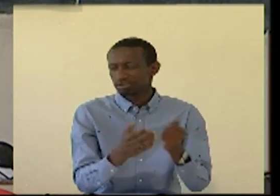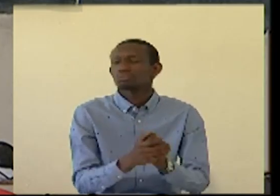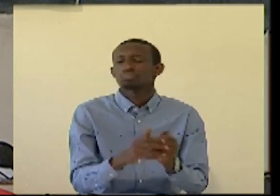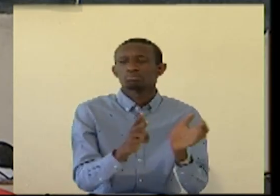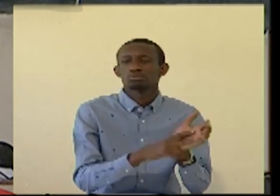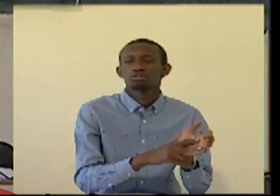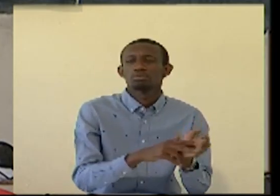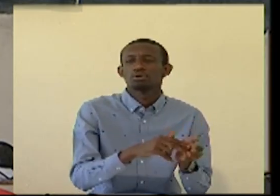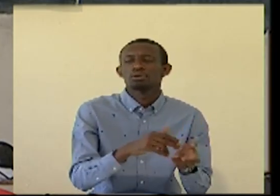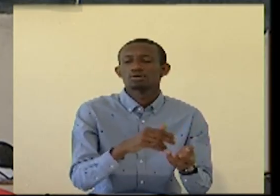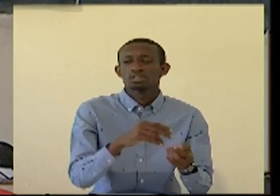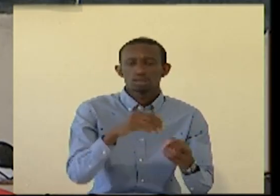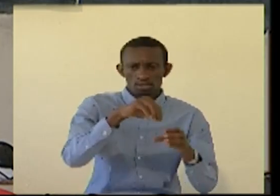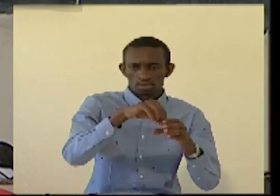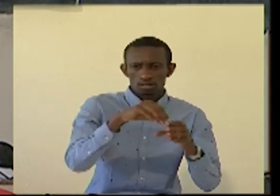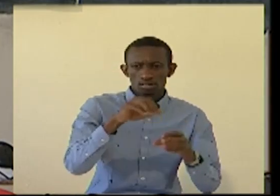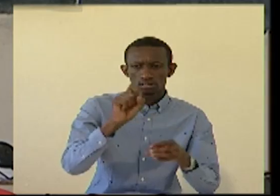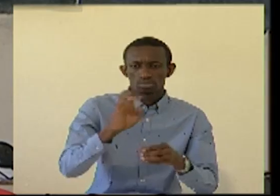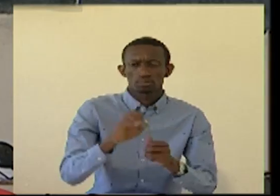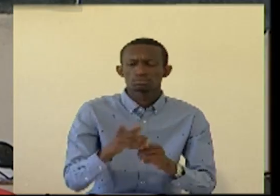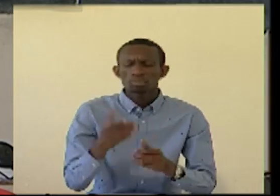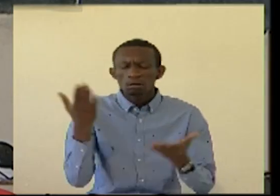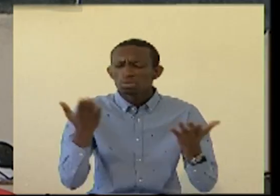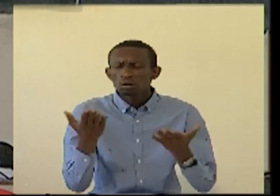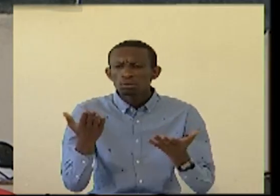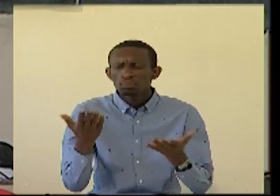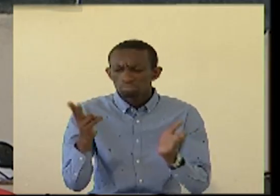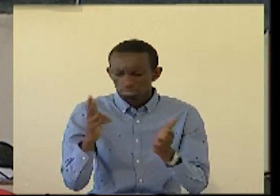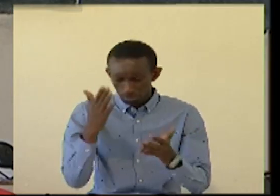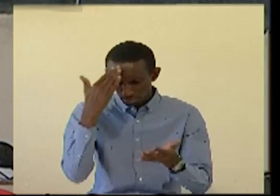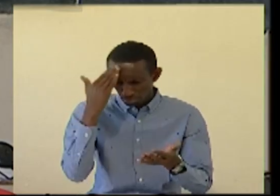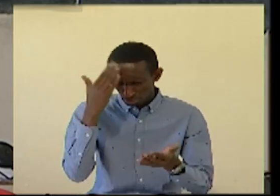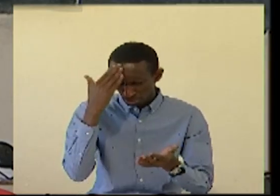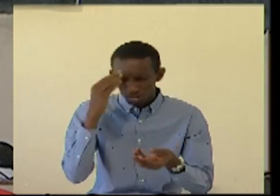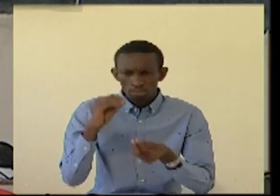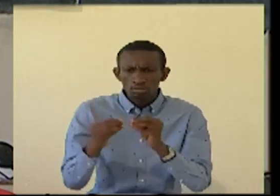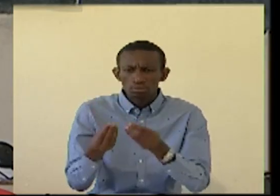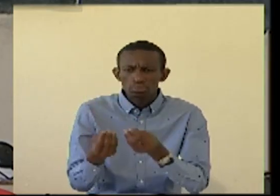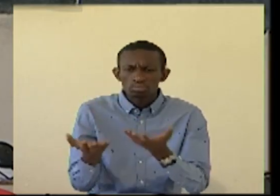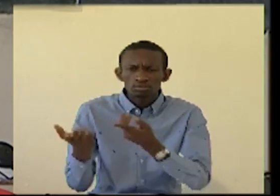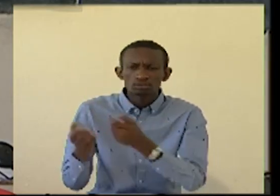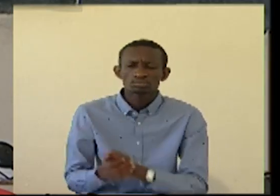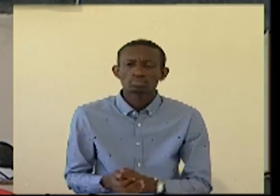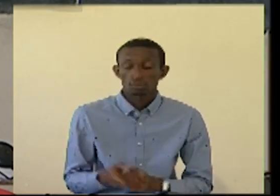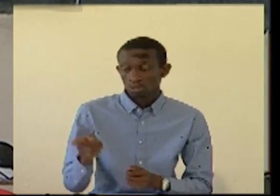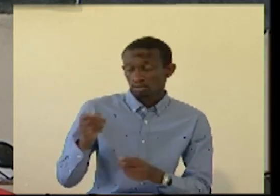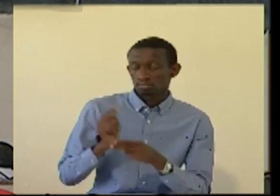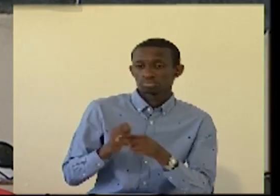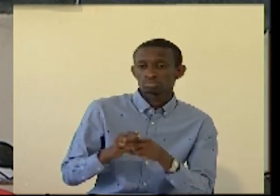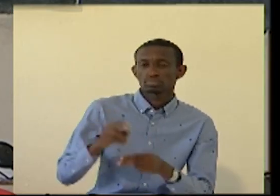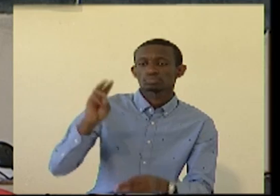We know that for a given atom, we call its mass the atomic mass.